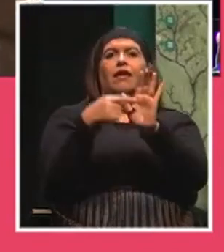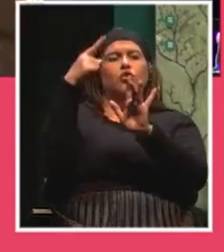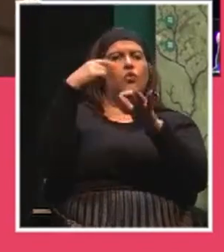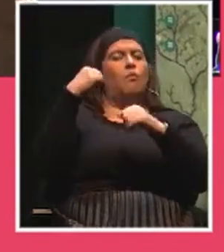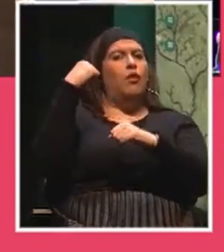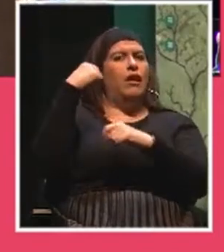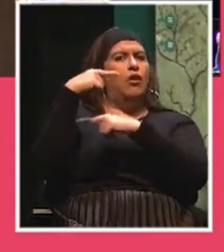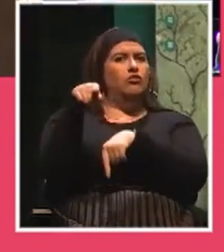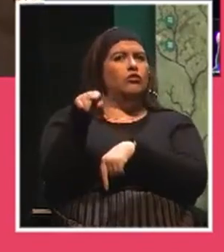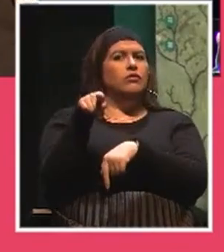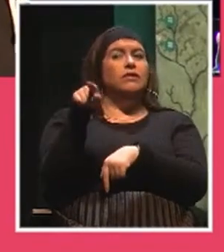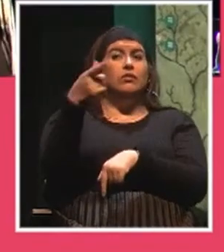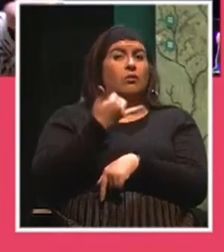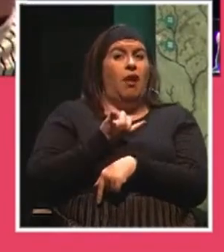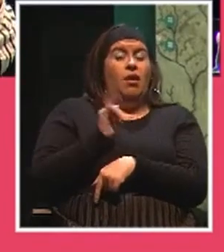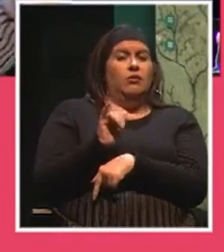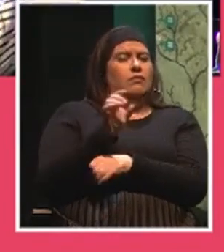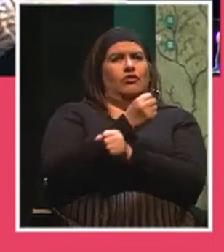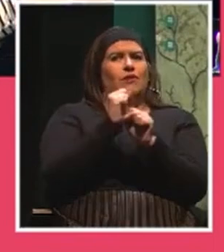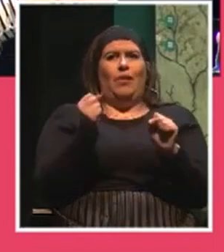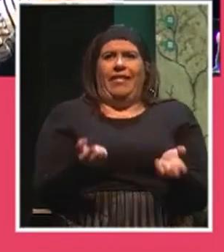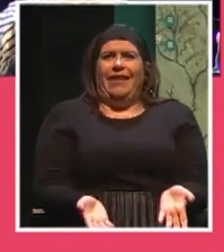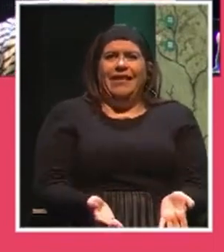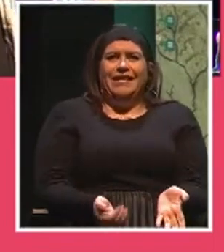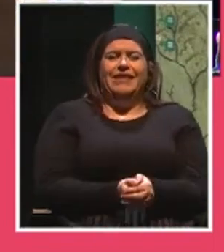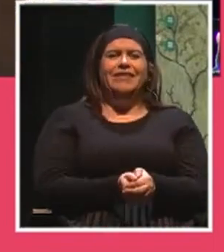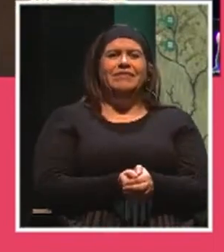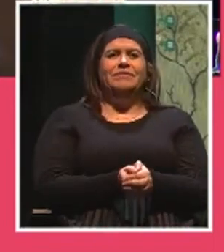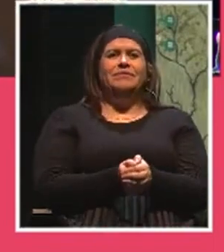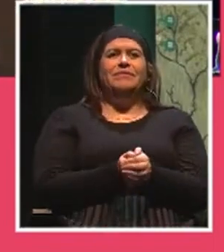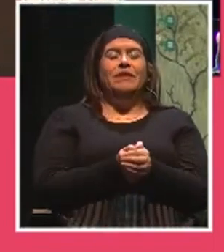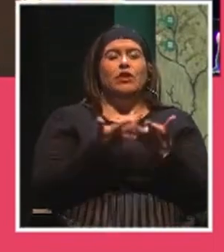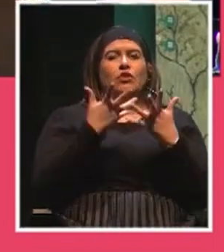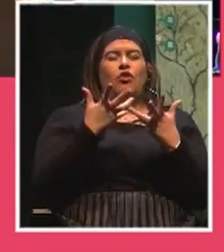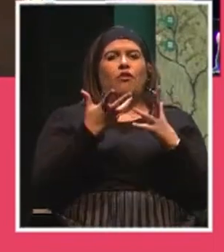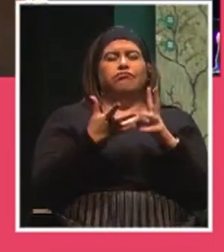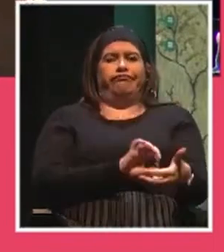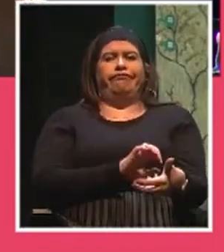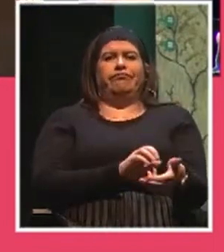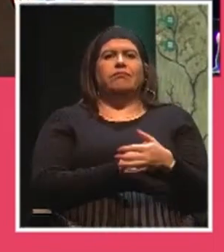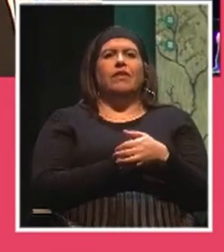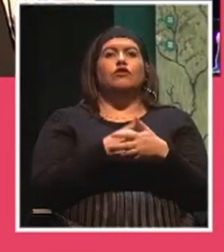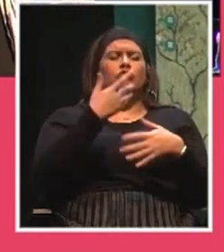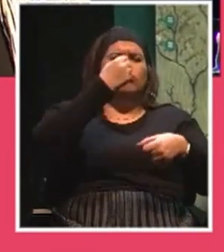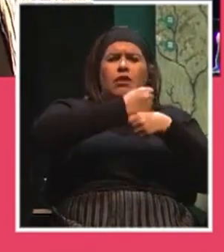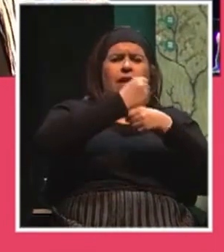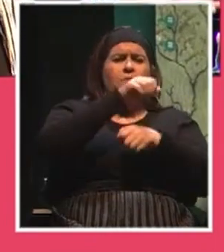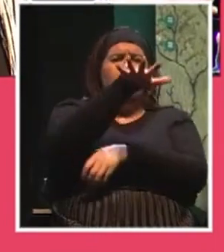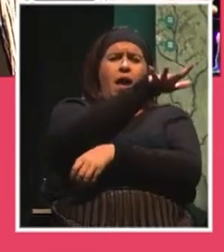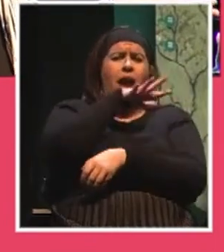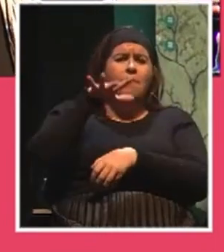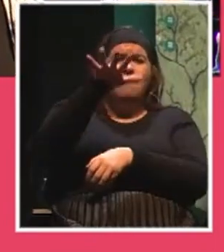displease them with anything. It's disastrous. we worked on this map for a couple